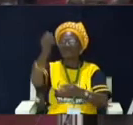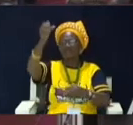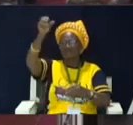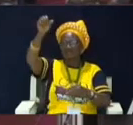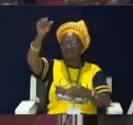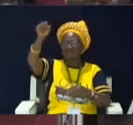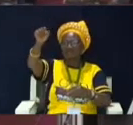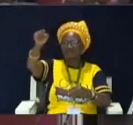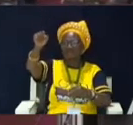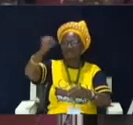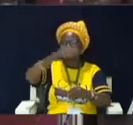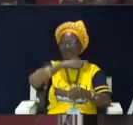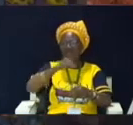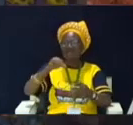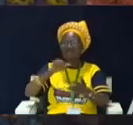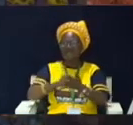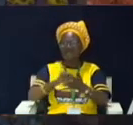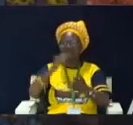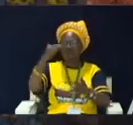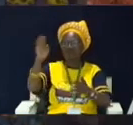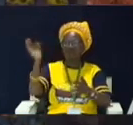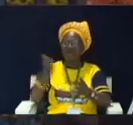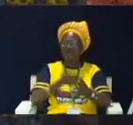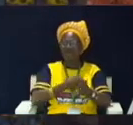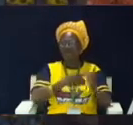and that of our Lord Jesus Christ.